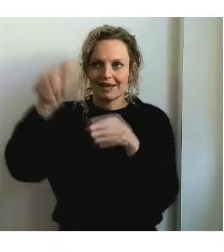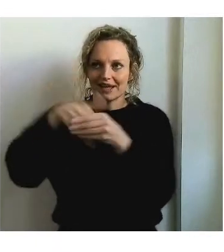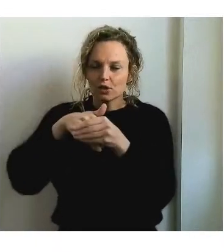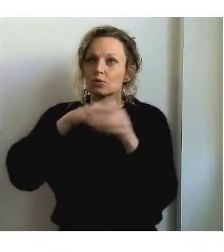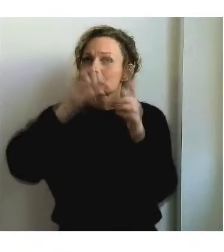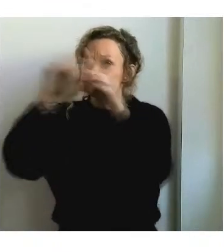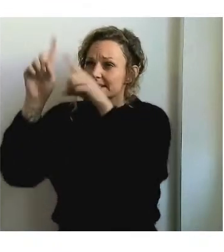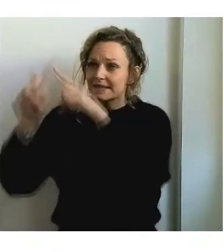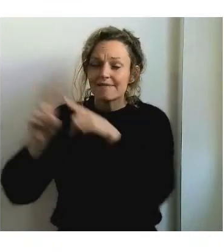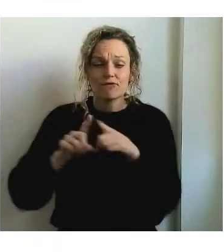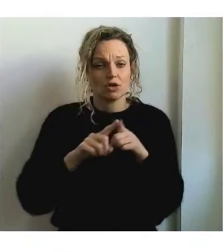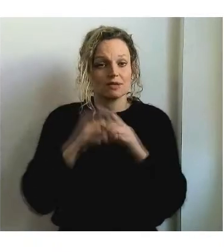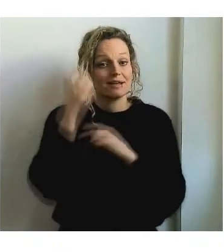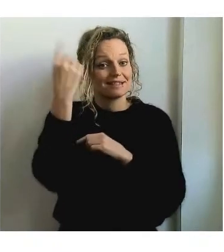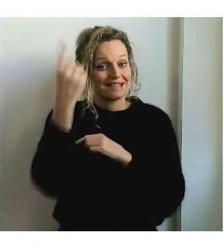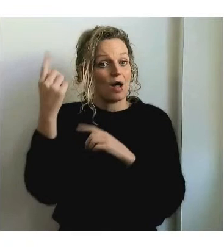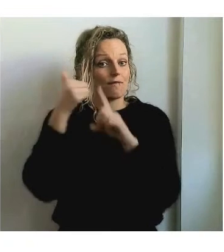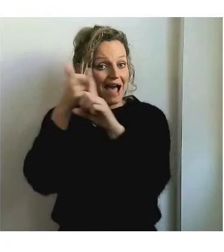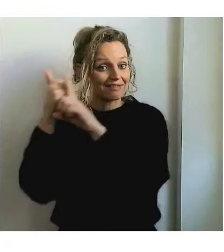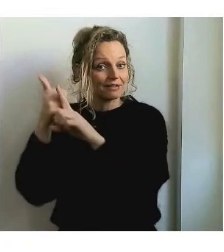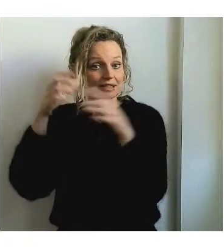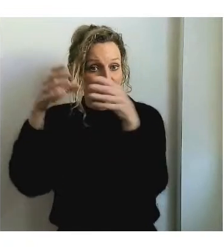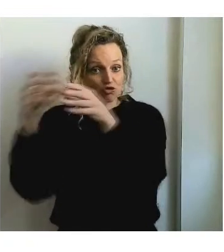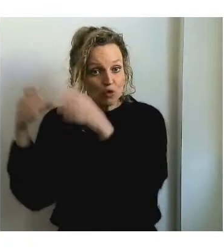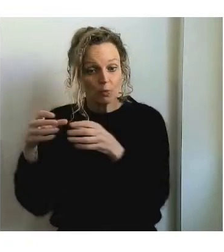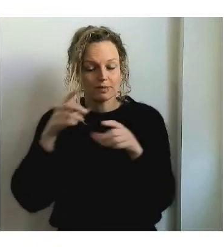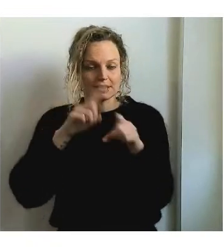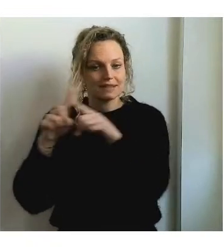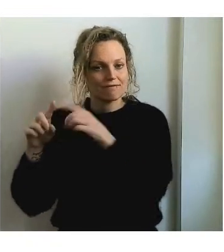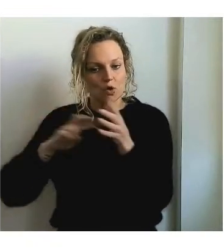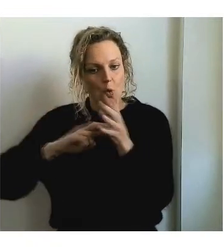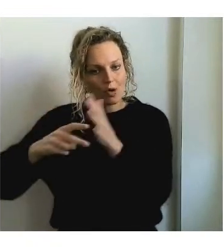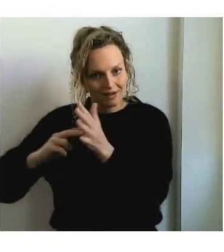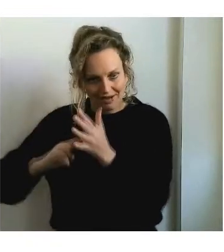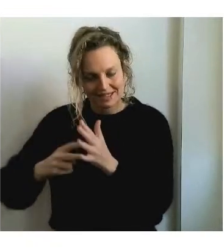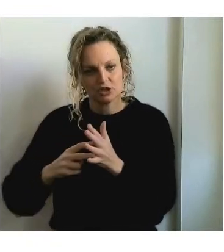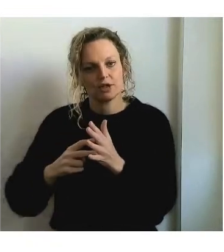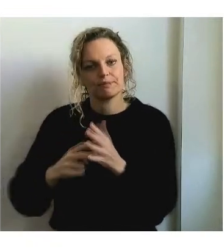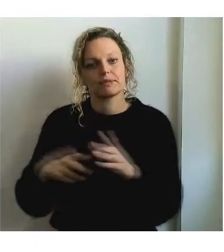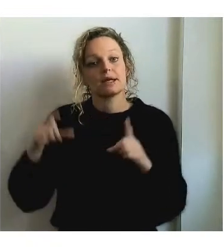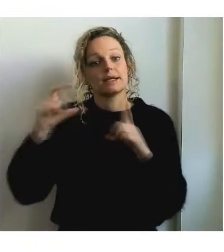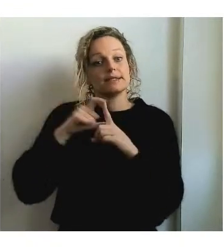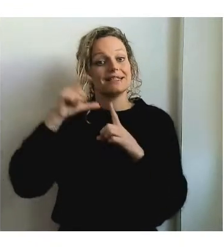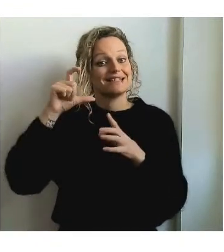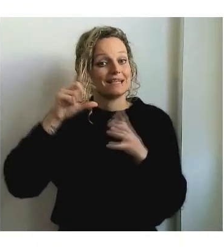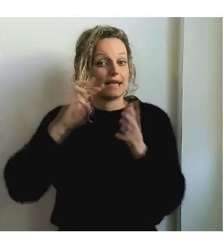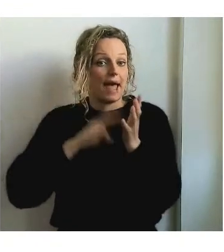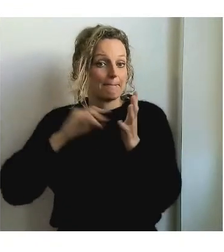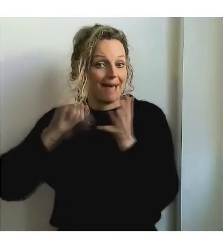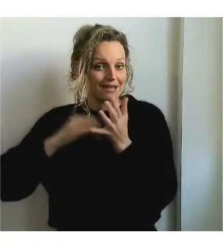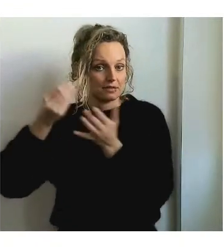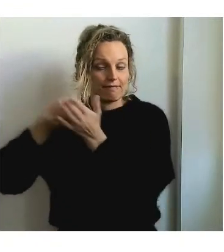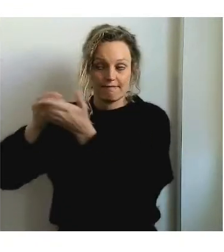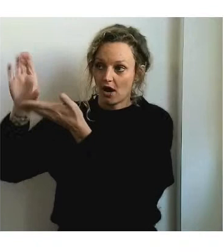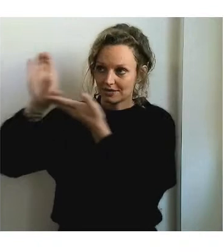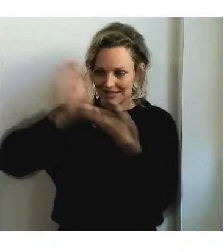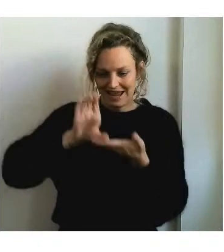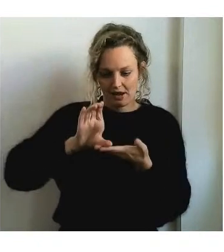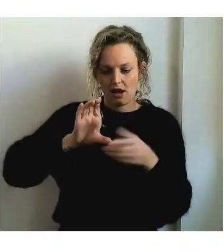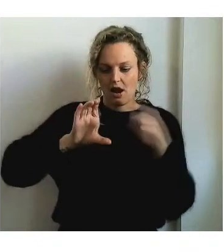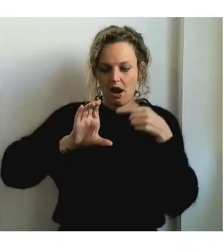and have reach to people with learning disabilities, what we had with the DCMS funding was an opportunity to distribute devices